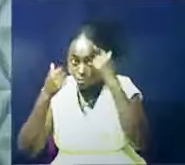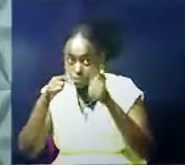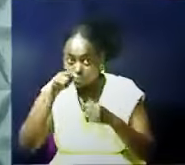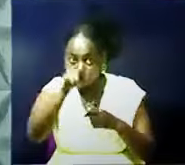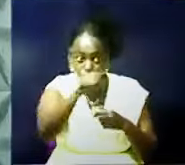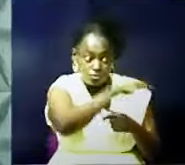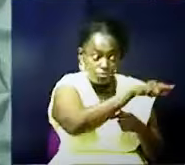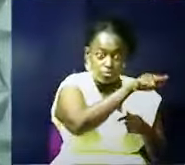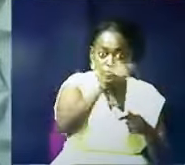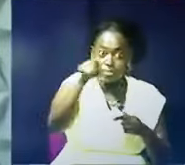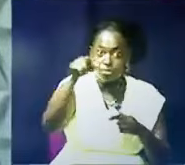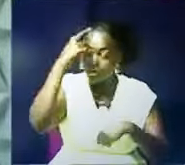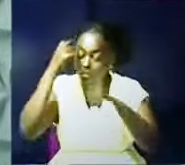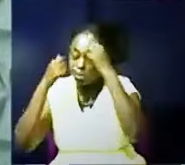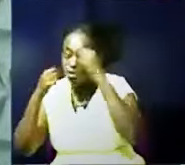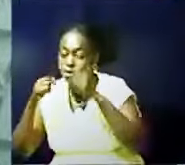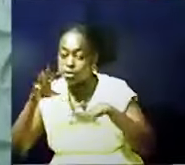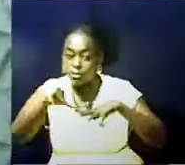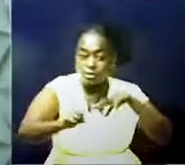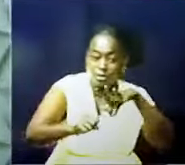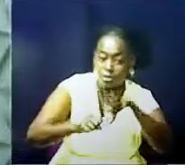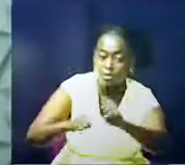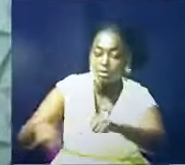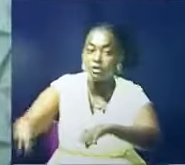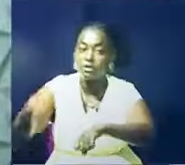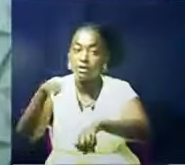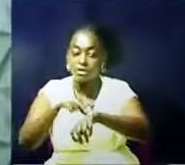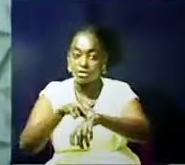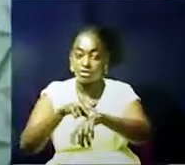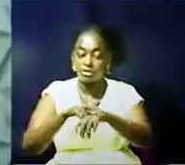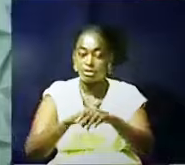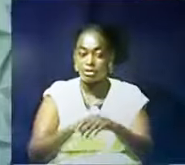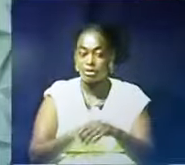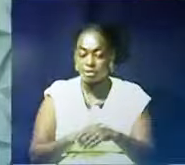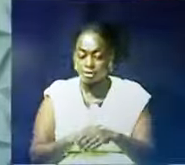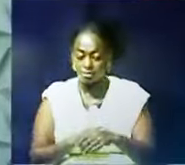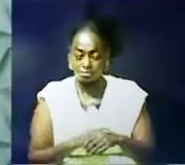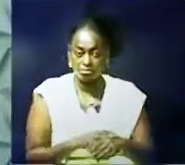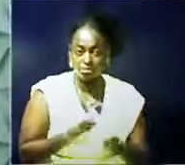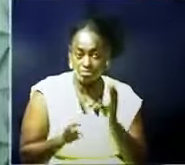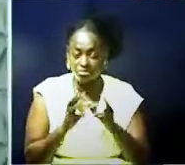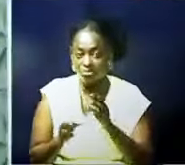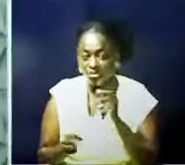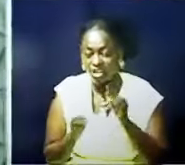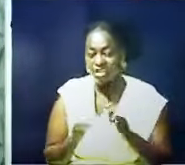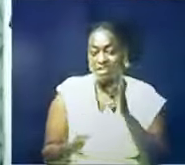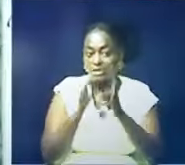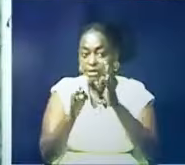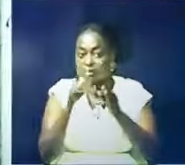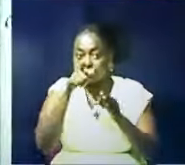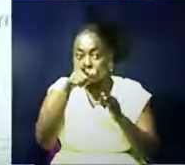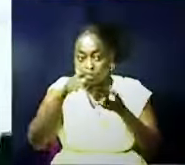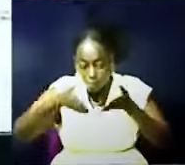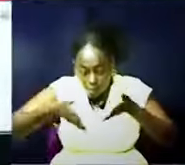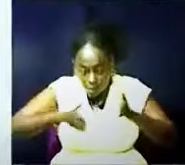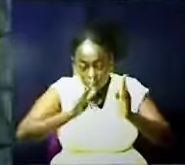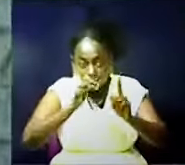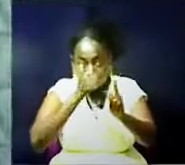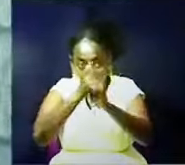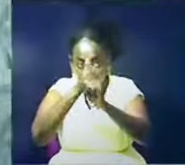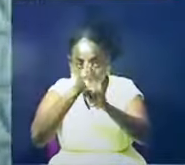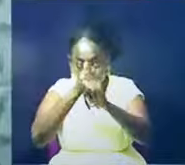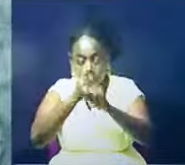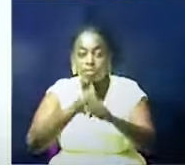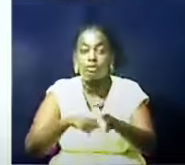agenda. Eh yesa ye fa amain intra. I came to say that if you allow yourself, God can use you. Me babe kan say so ma ho kwa